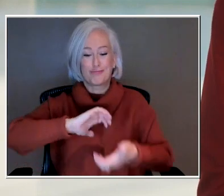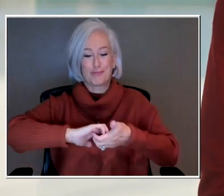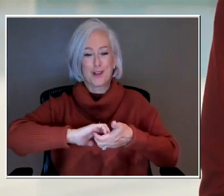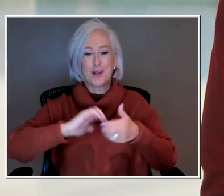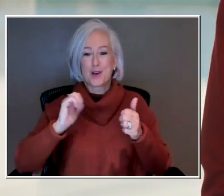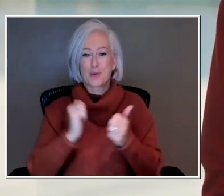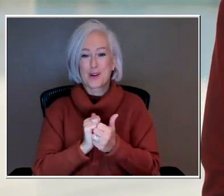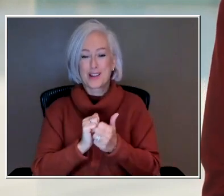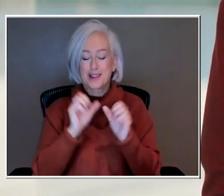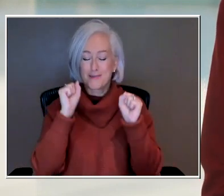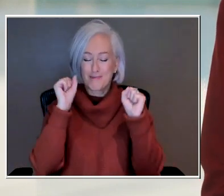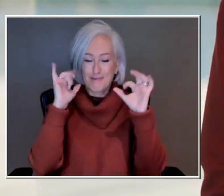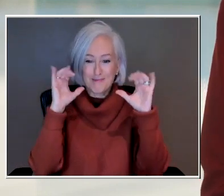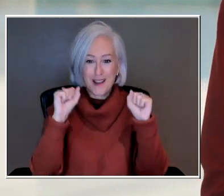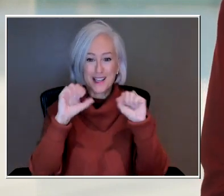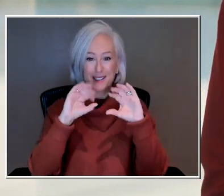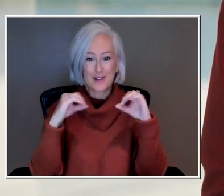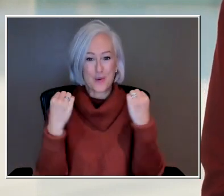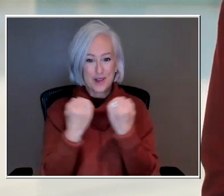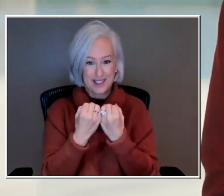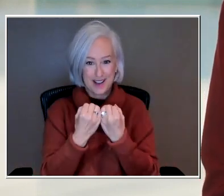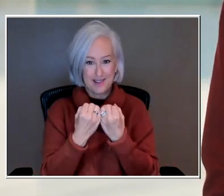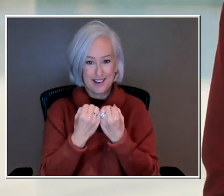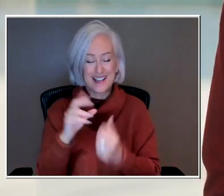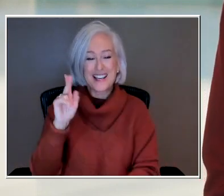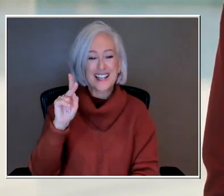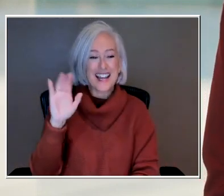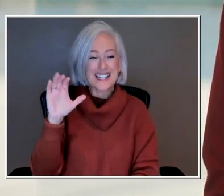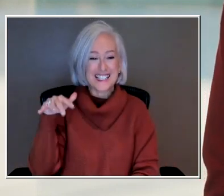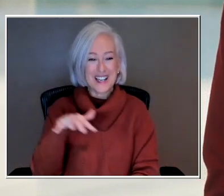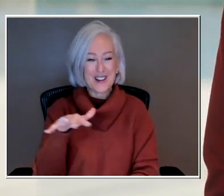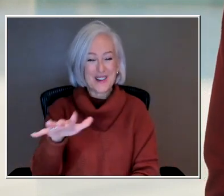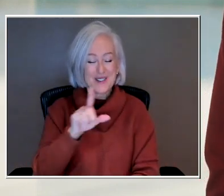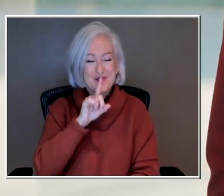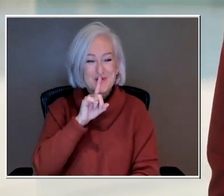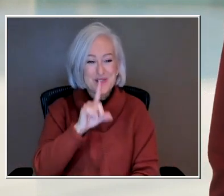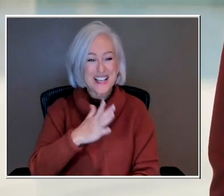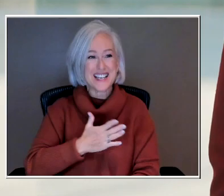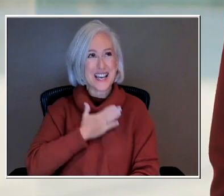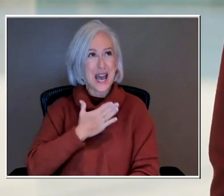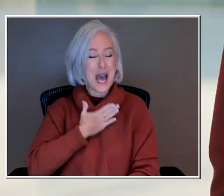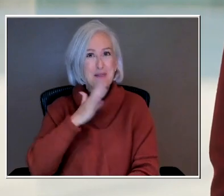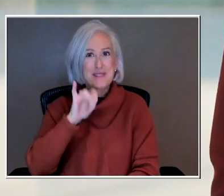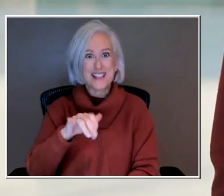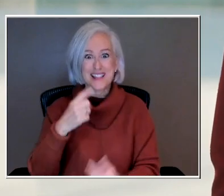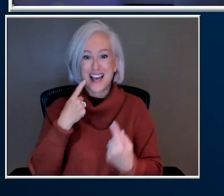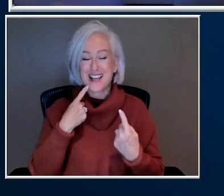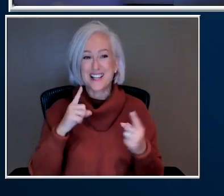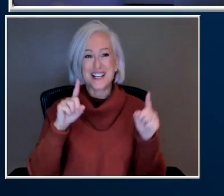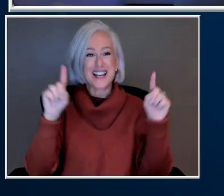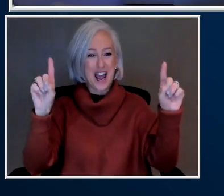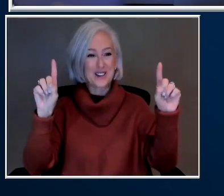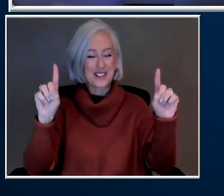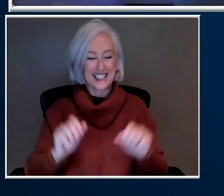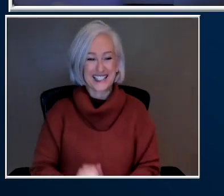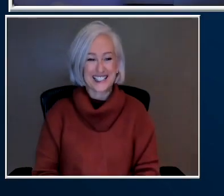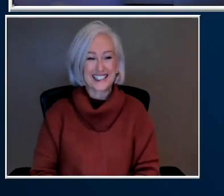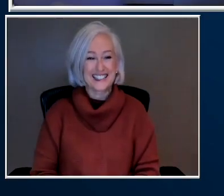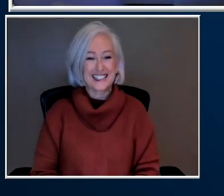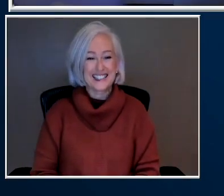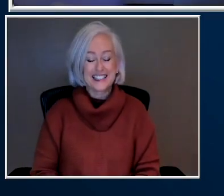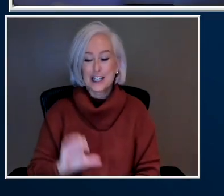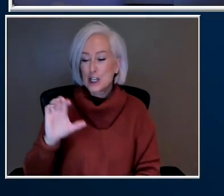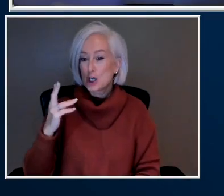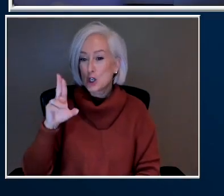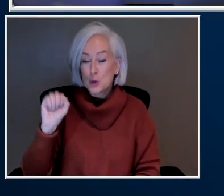organization. The Kansas City Current could not be happier with this announcement. Well, Chris and Angie, you've announced several